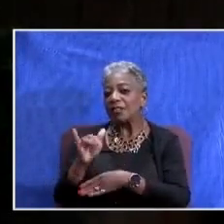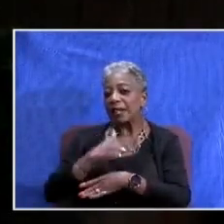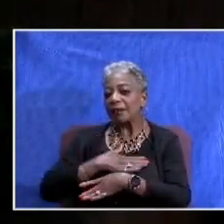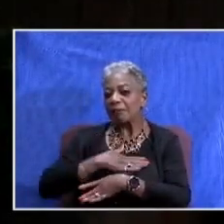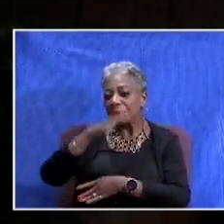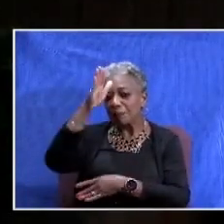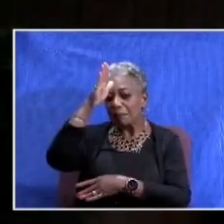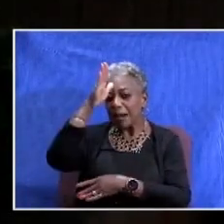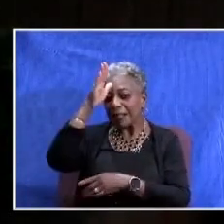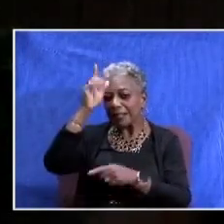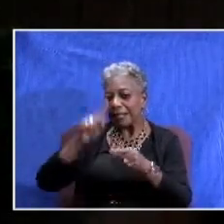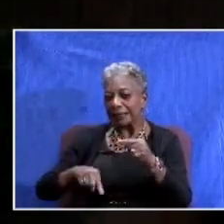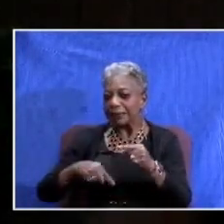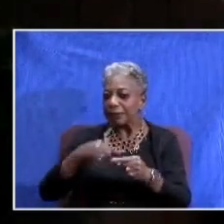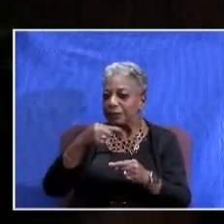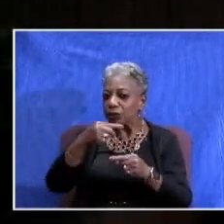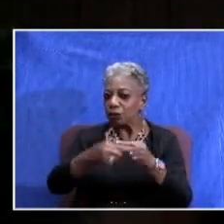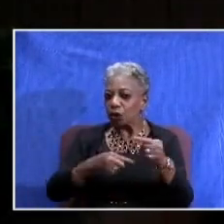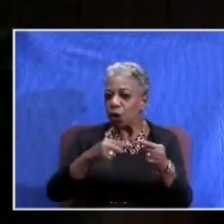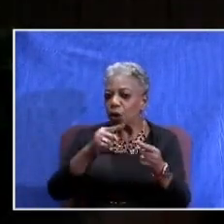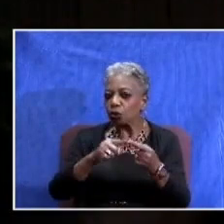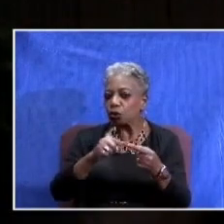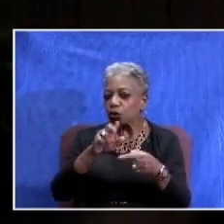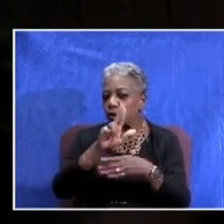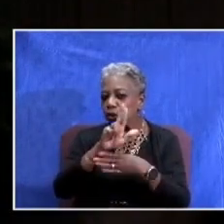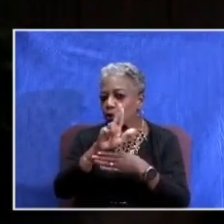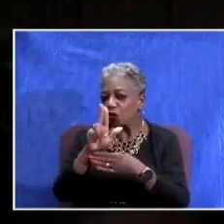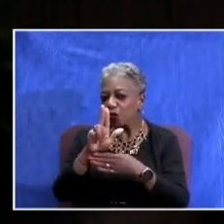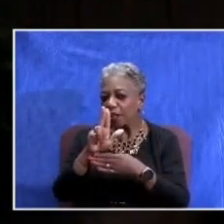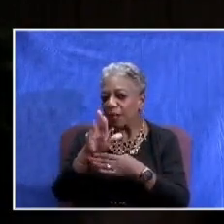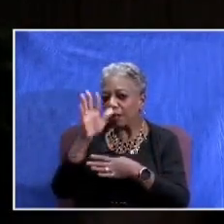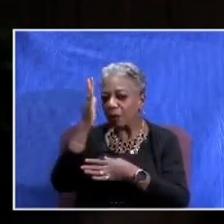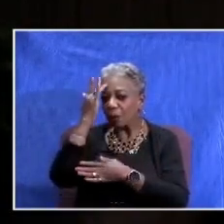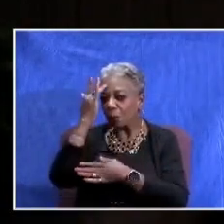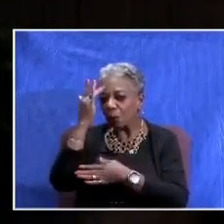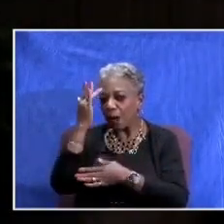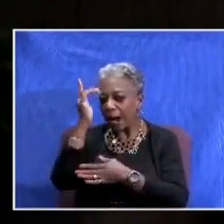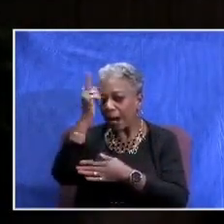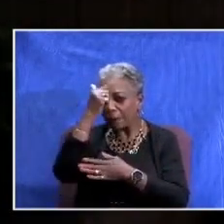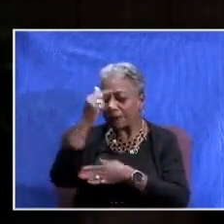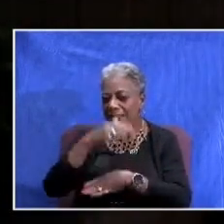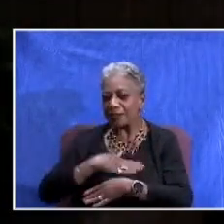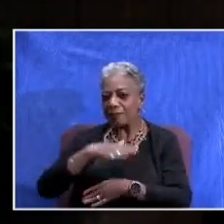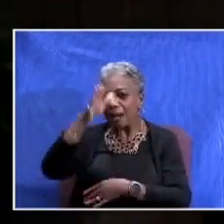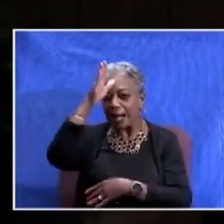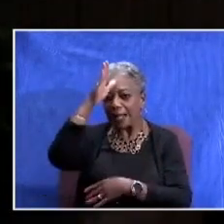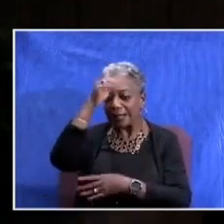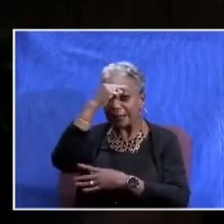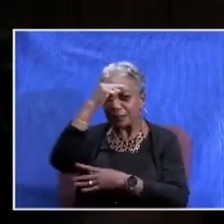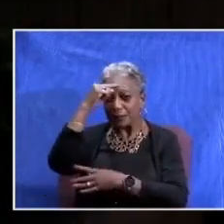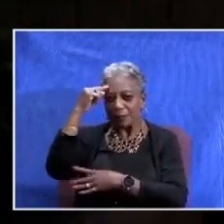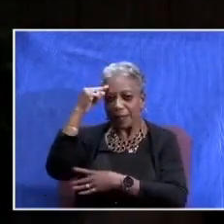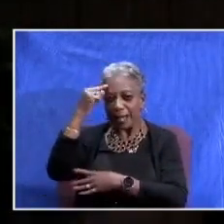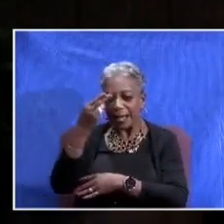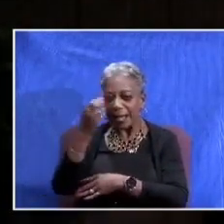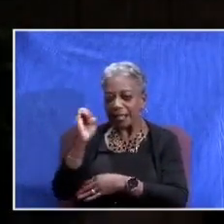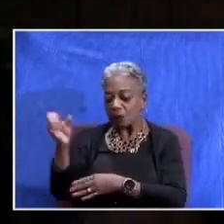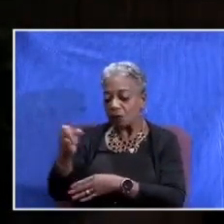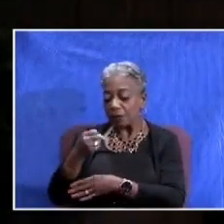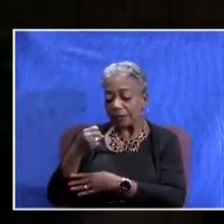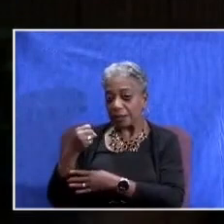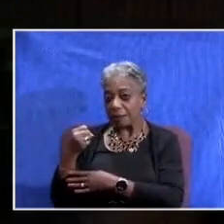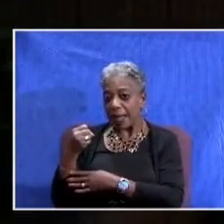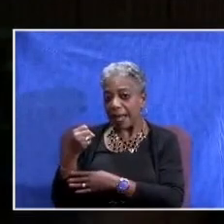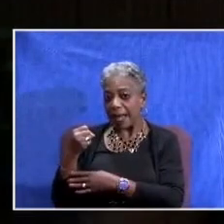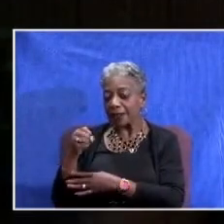black. And they had a law that excluded him. That's Jim Crow, which means he got held back, which means he couldn't pass anything on to